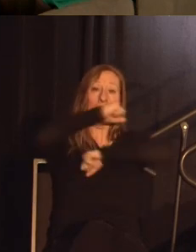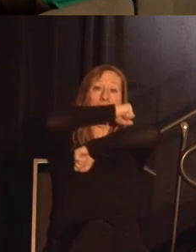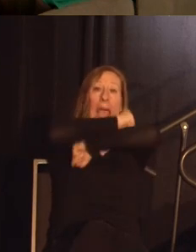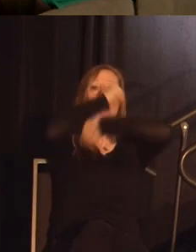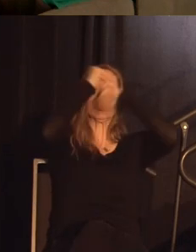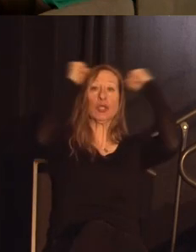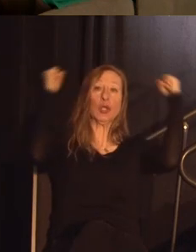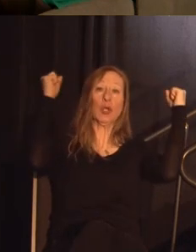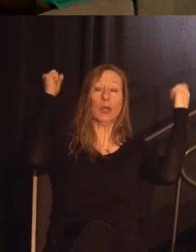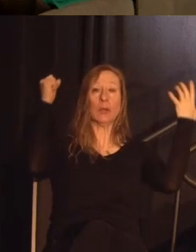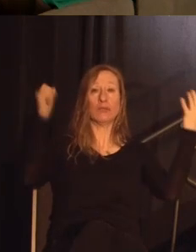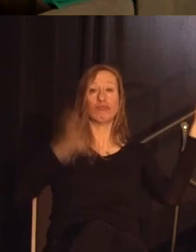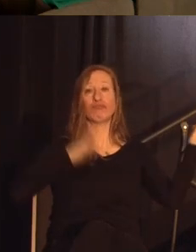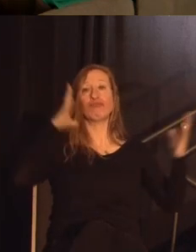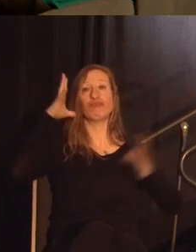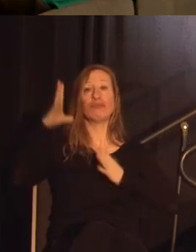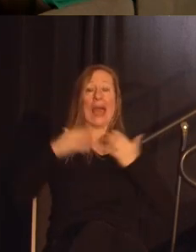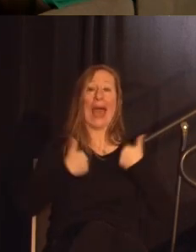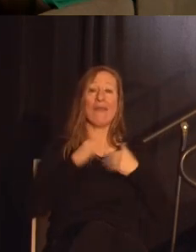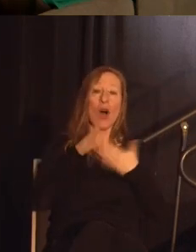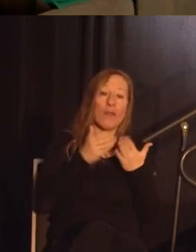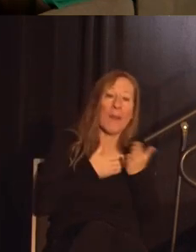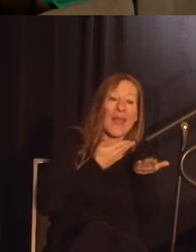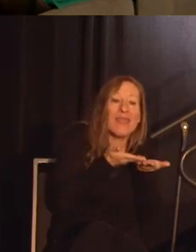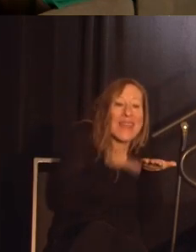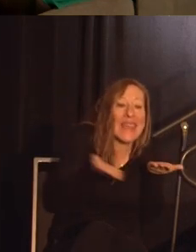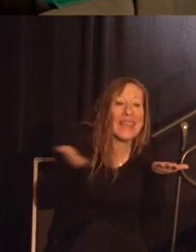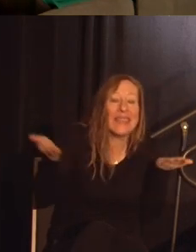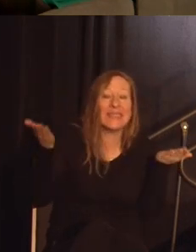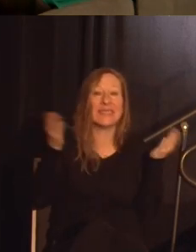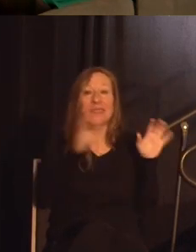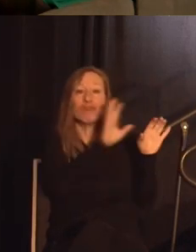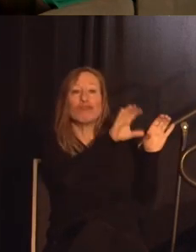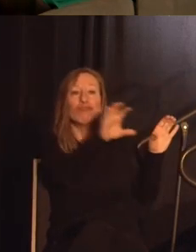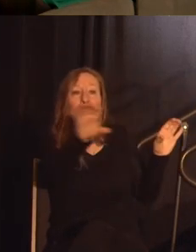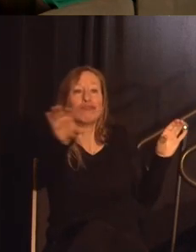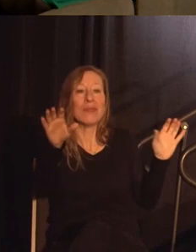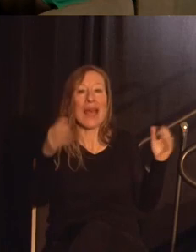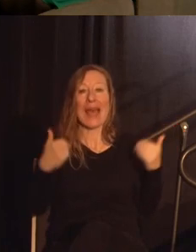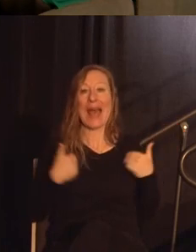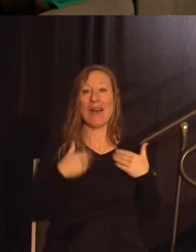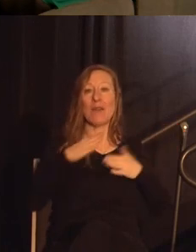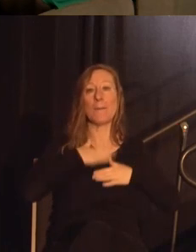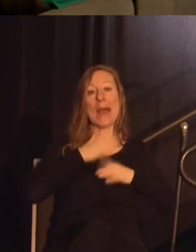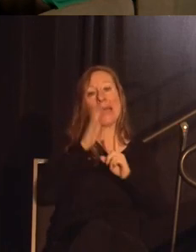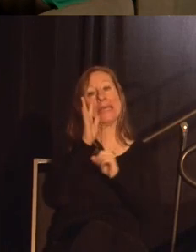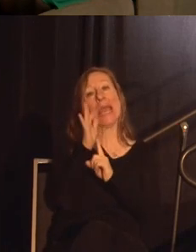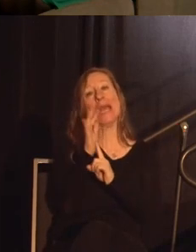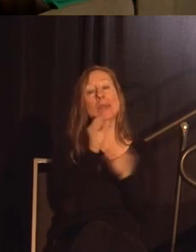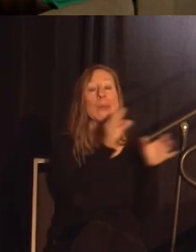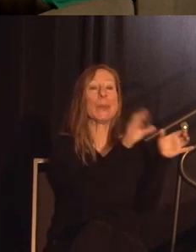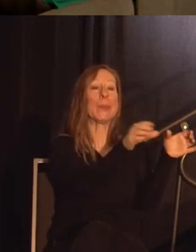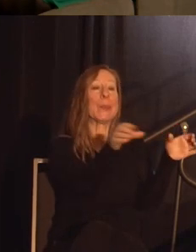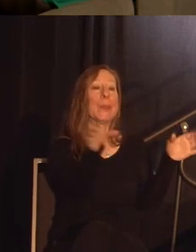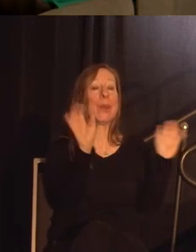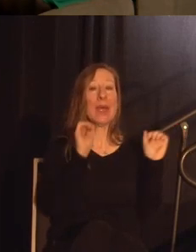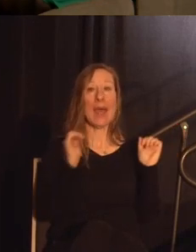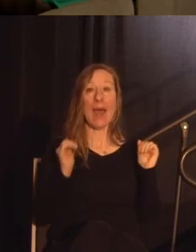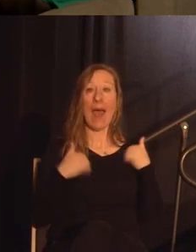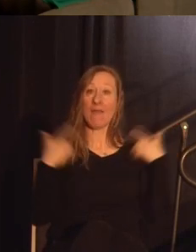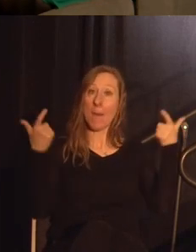my, I have like all my little things, and I have like my little candles, and I have a big